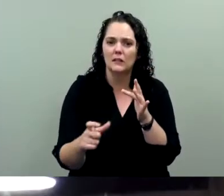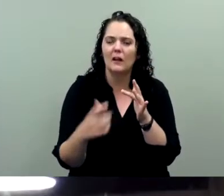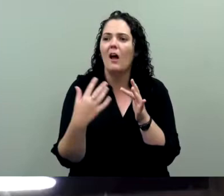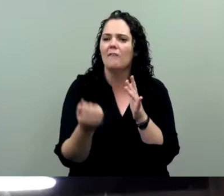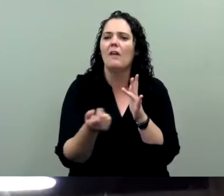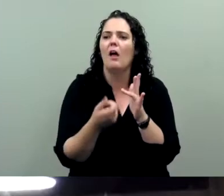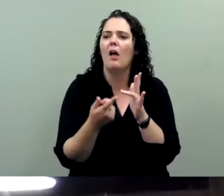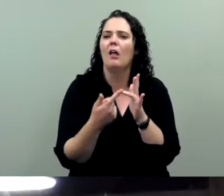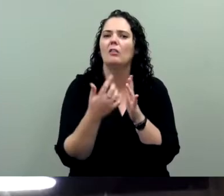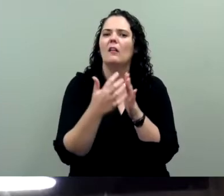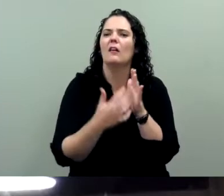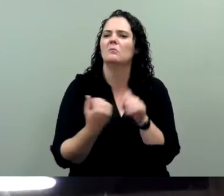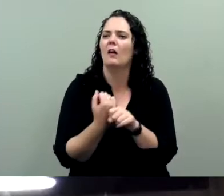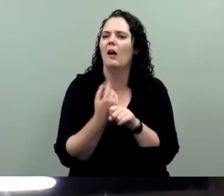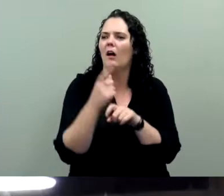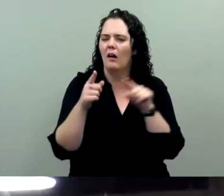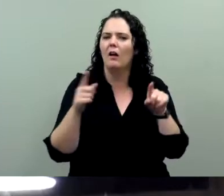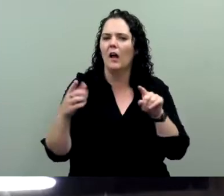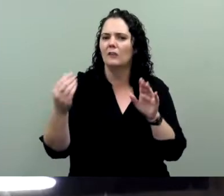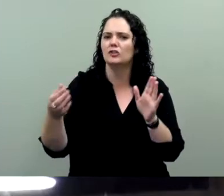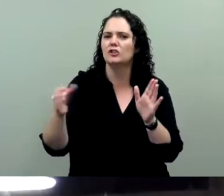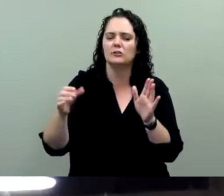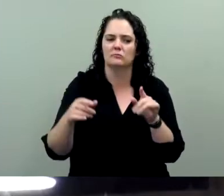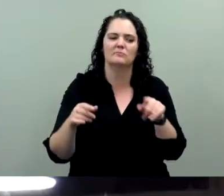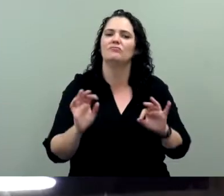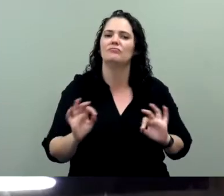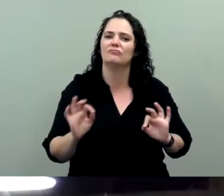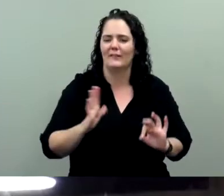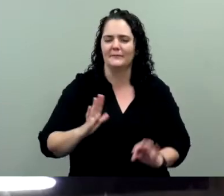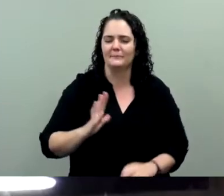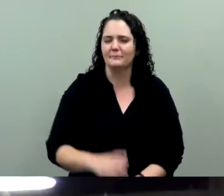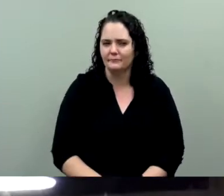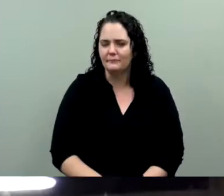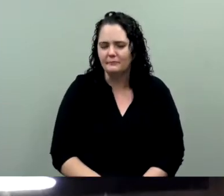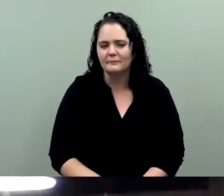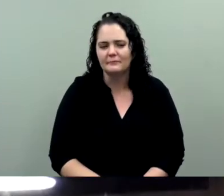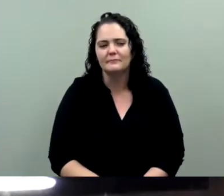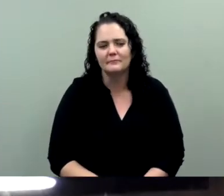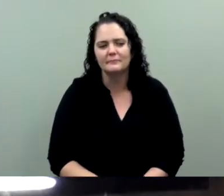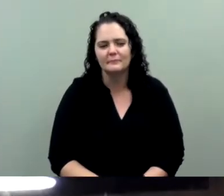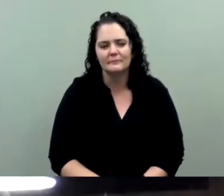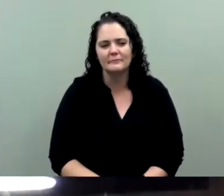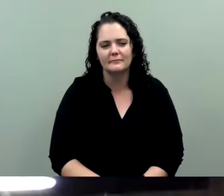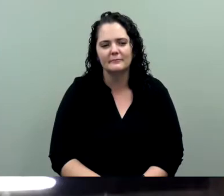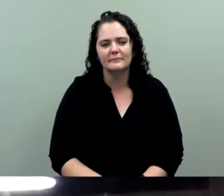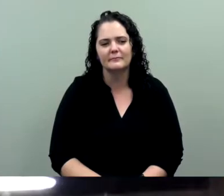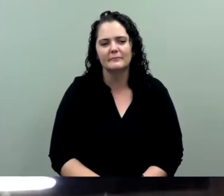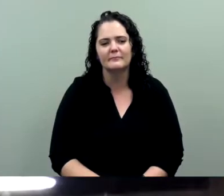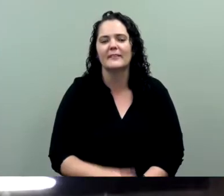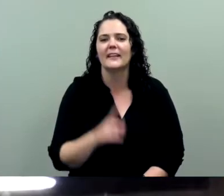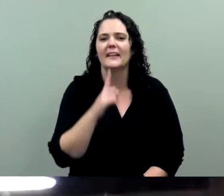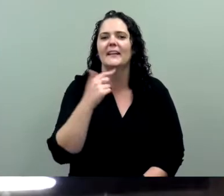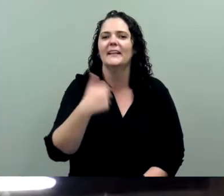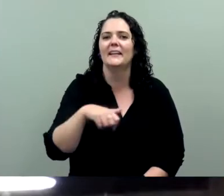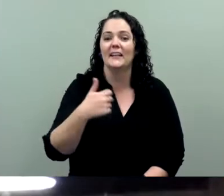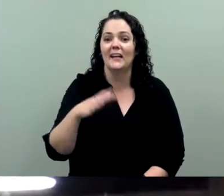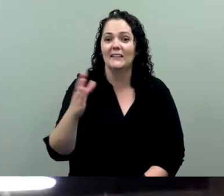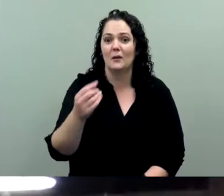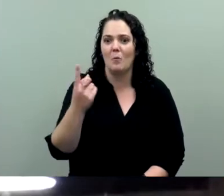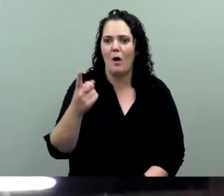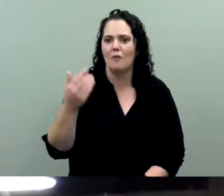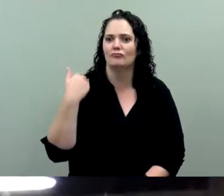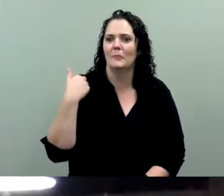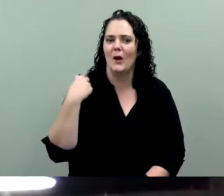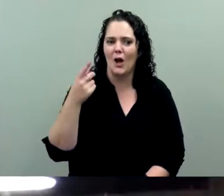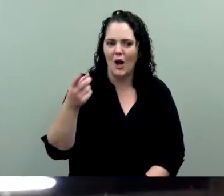recipes where a little bit of gum arabic can be added. Now, I should have said thank you to the person in chat who reminded me. At this stage too,